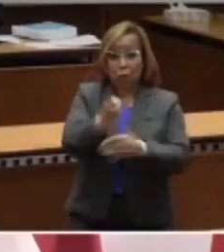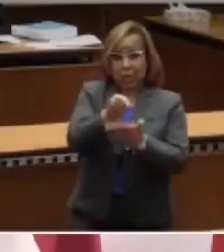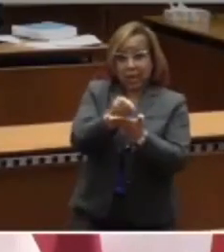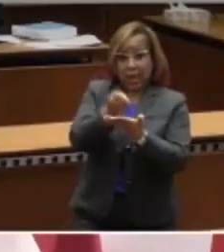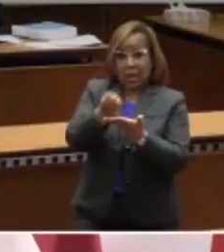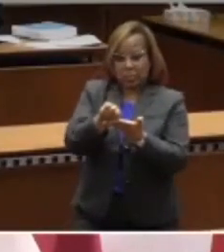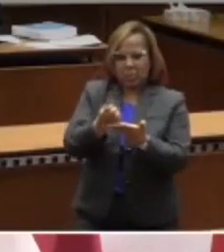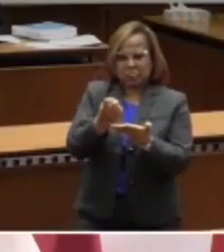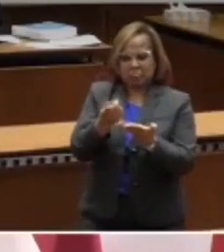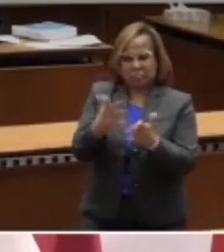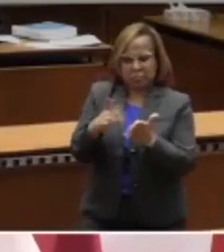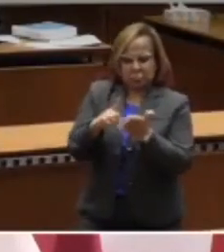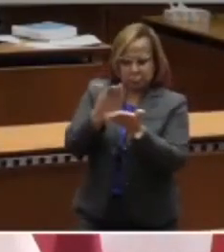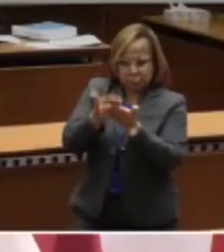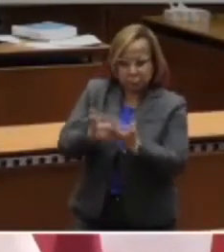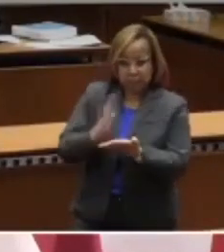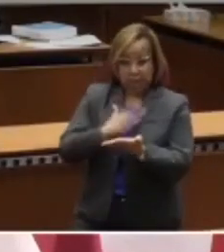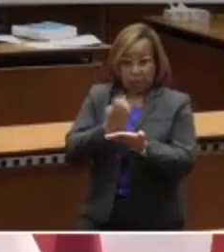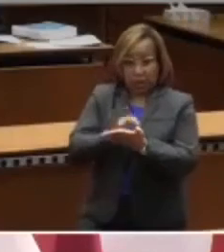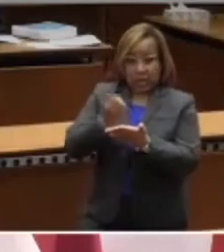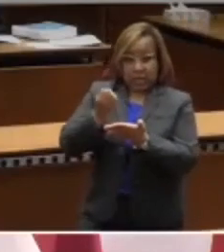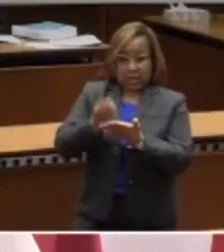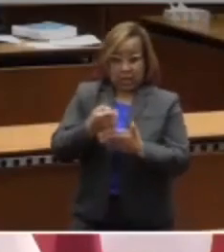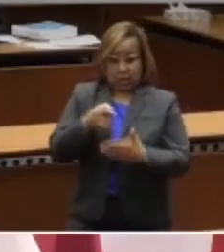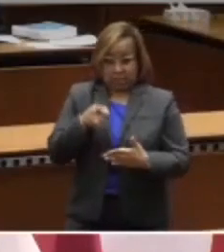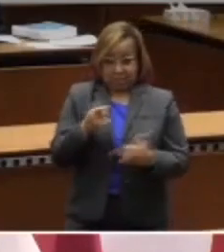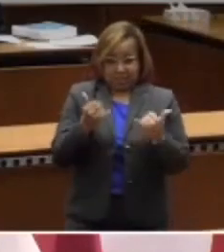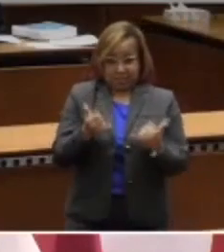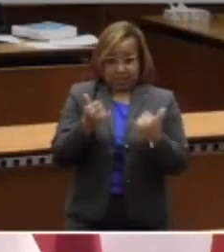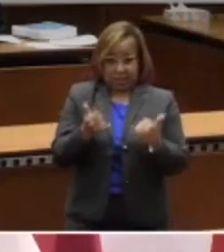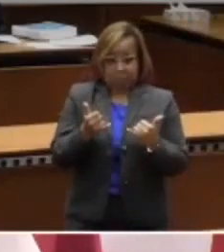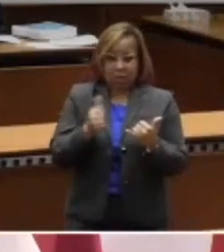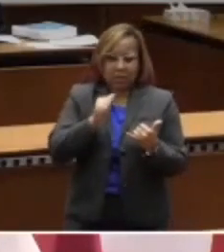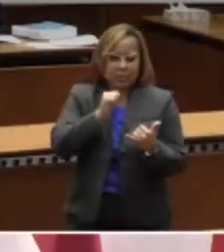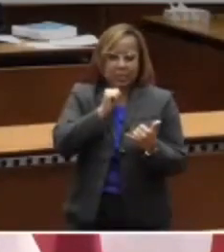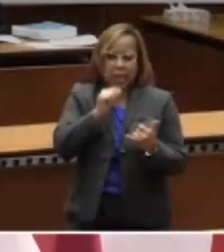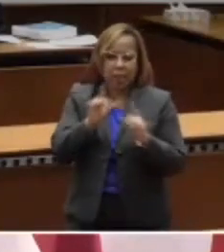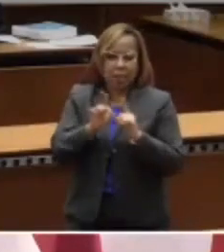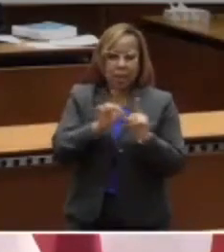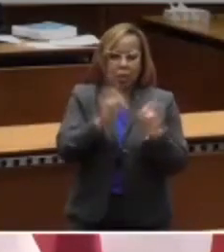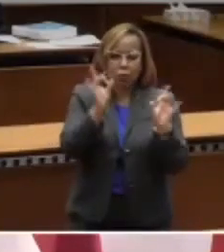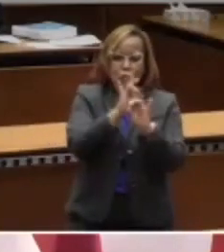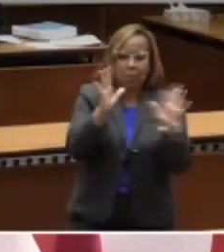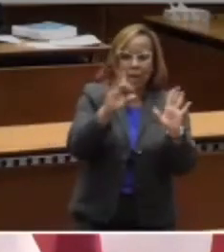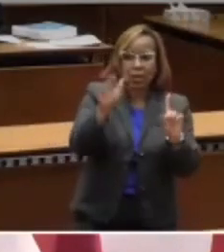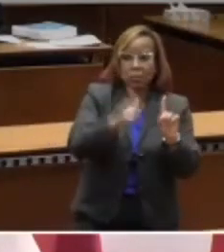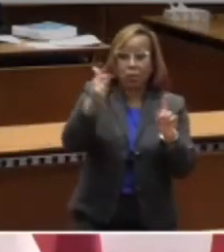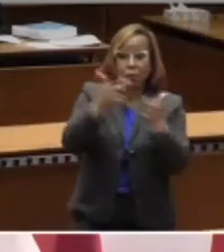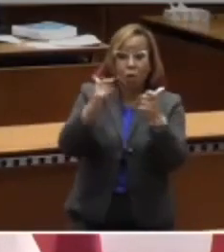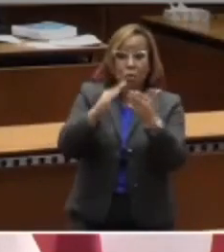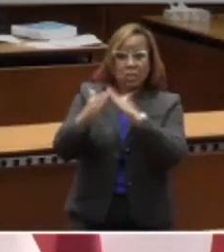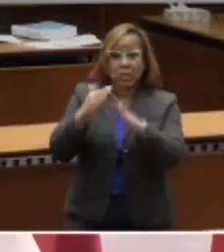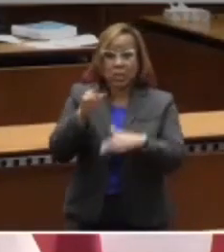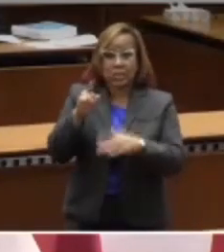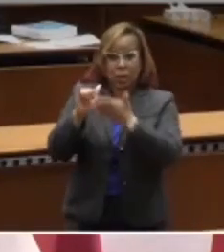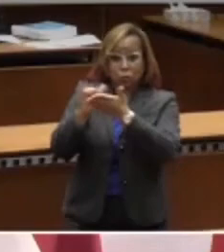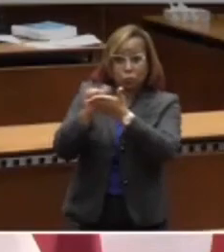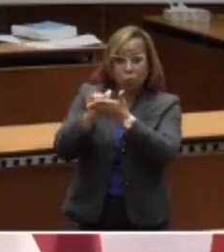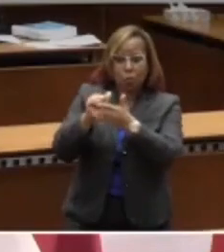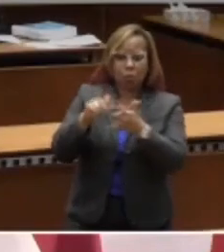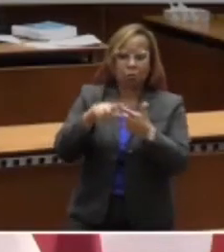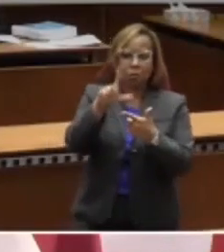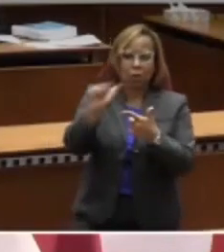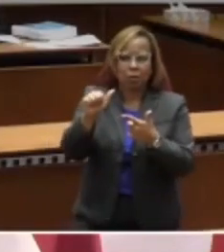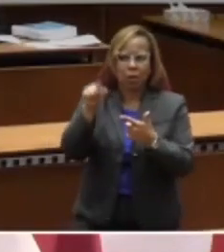economy demonstrate that our economic downturn has not been as dramatic as other big cities like New York and